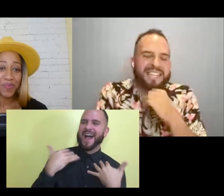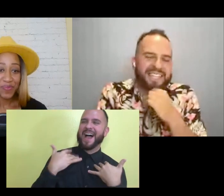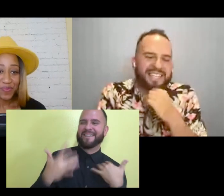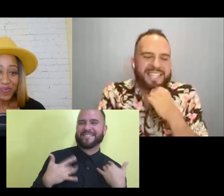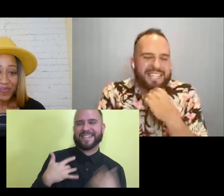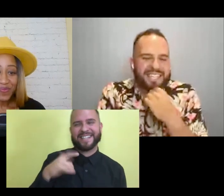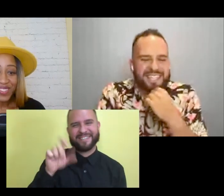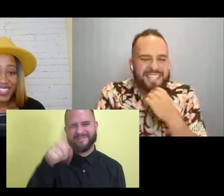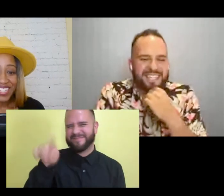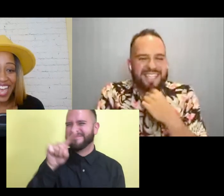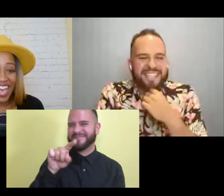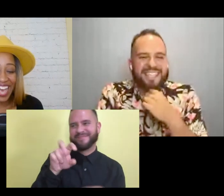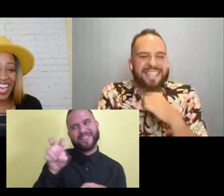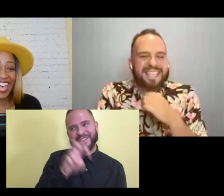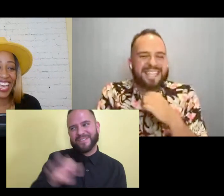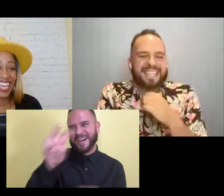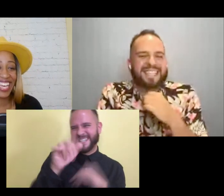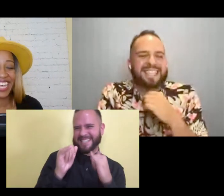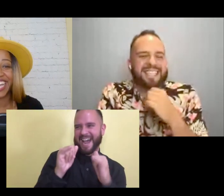it. So,